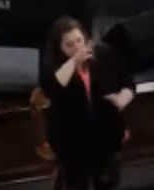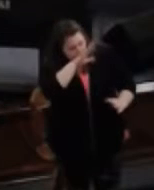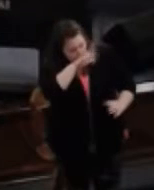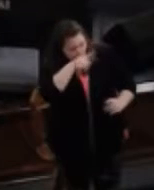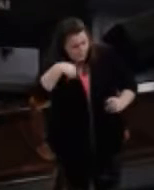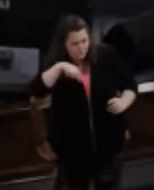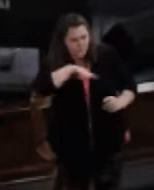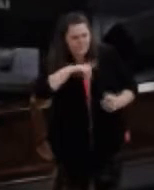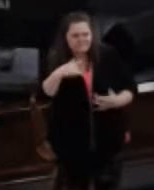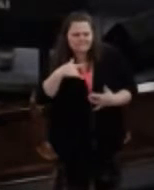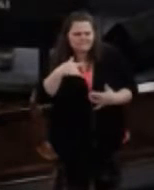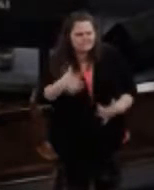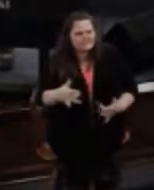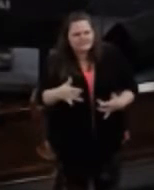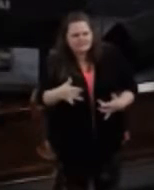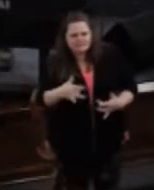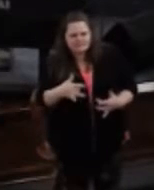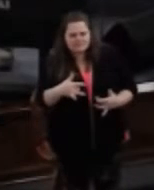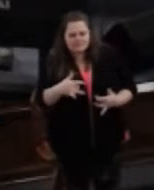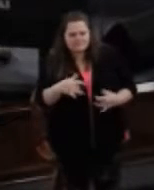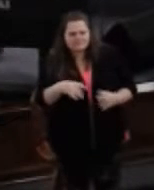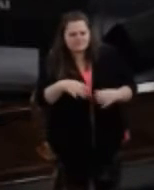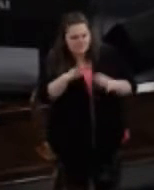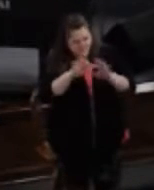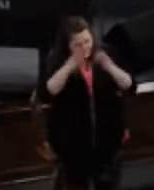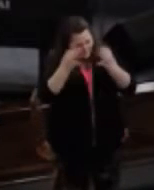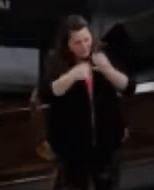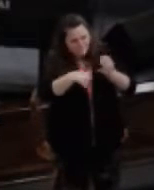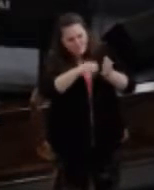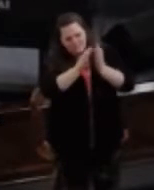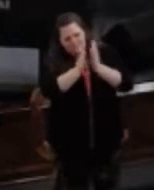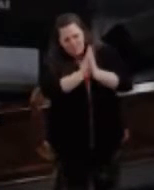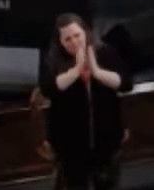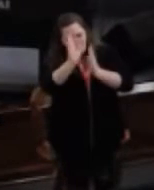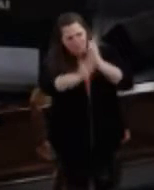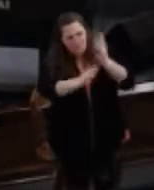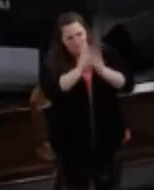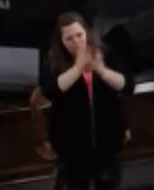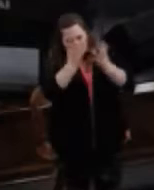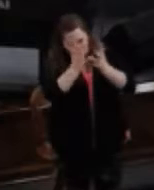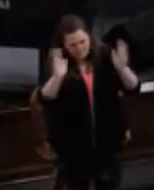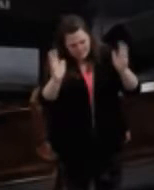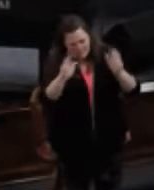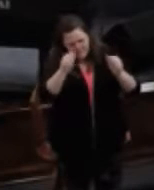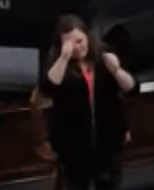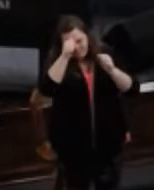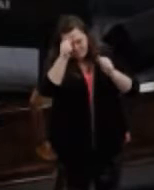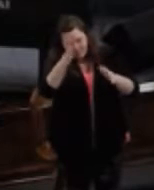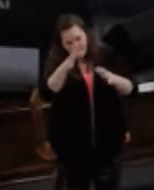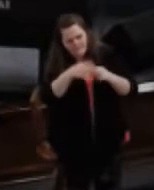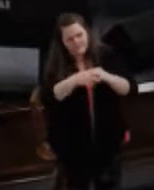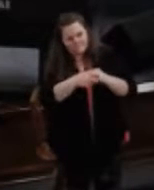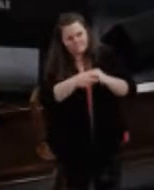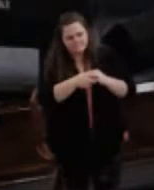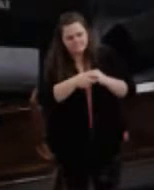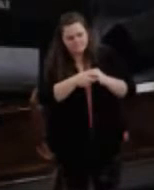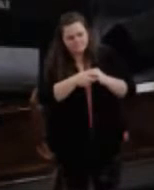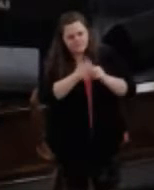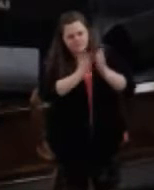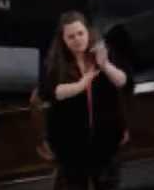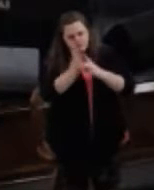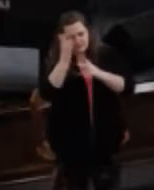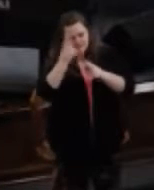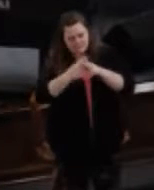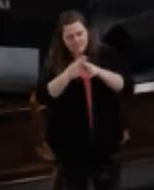individually and as a family, we pray that your will would be done. And Father, in Jesus'